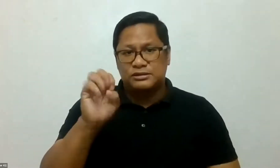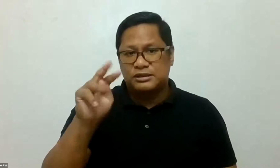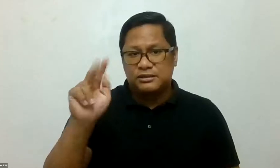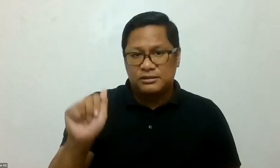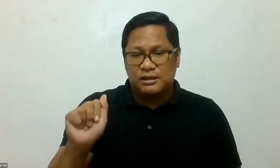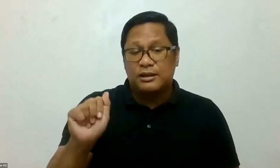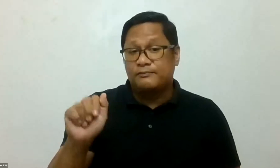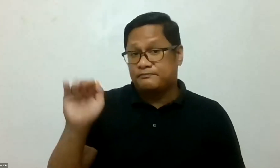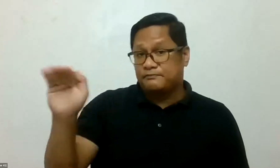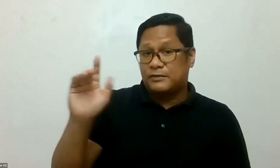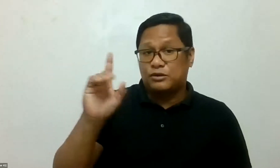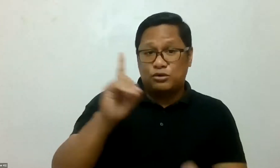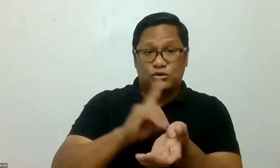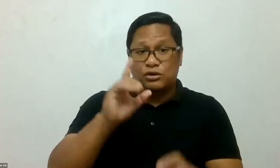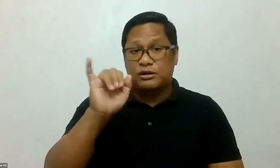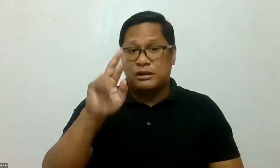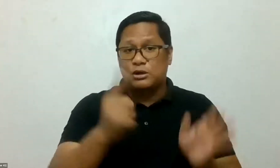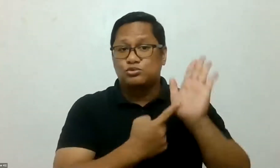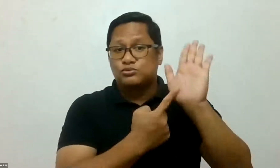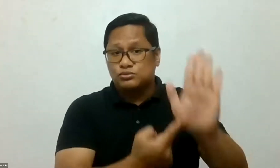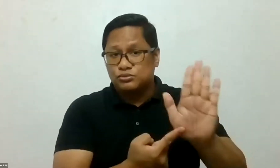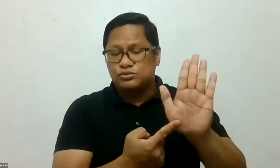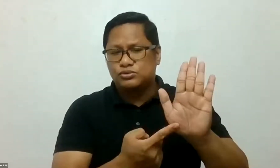Dr. Cairo presented a